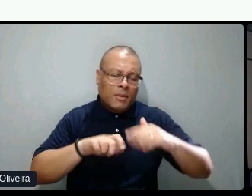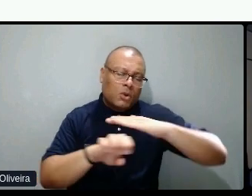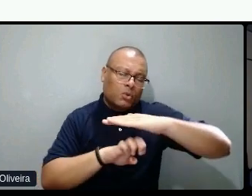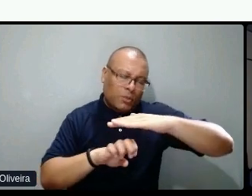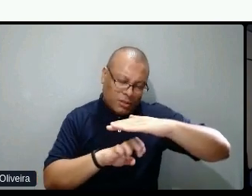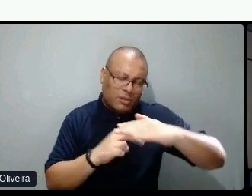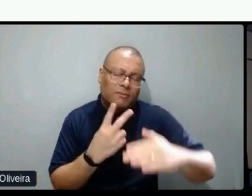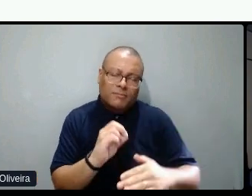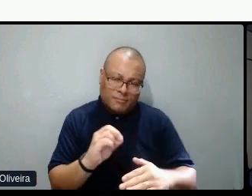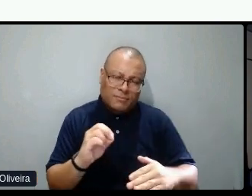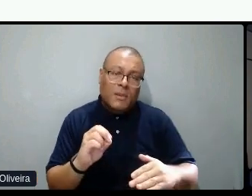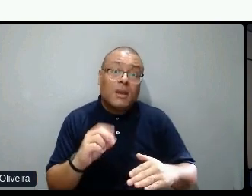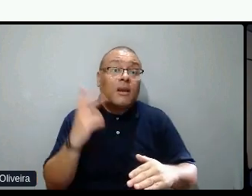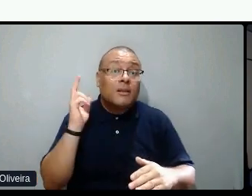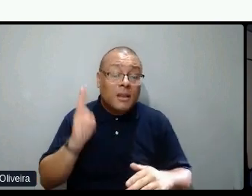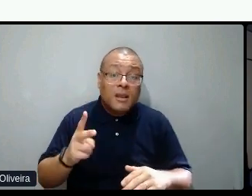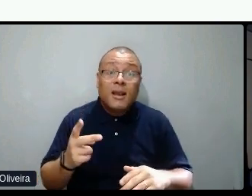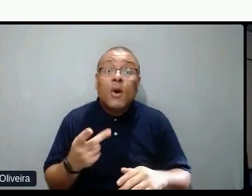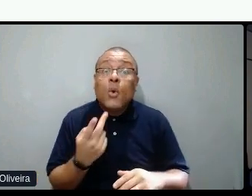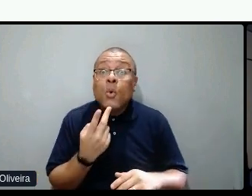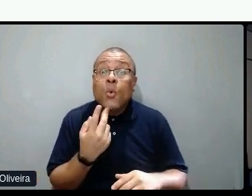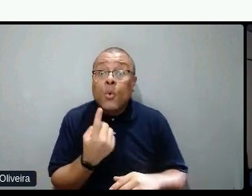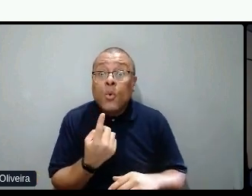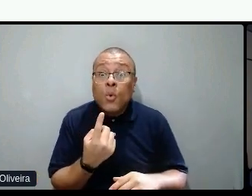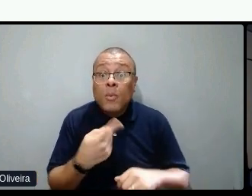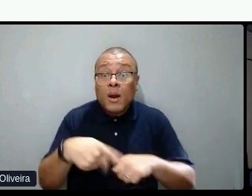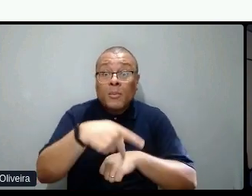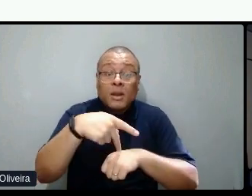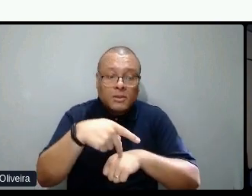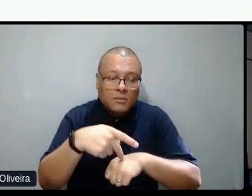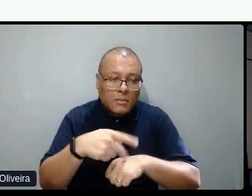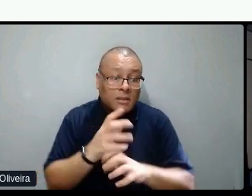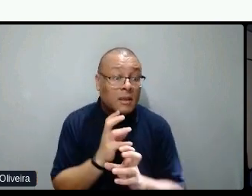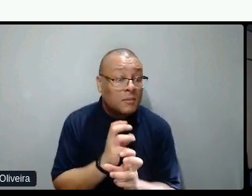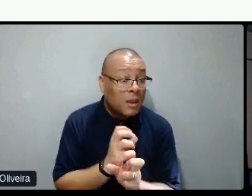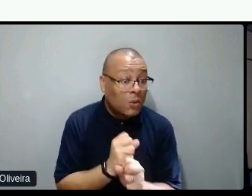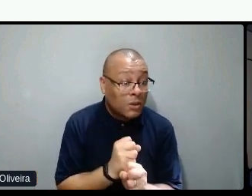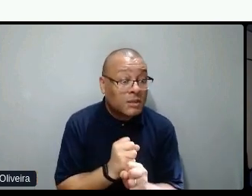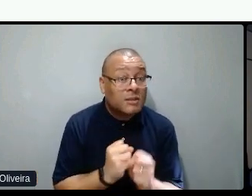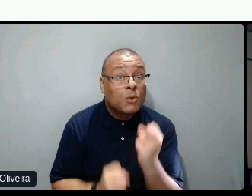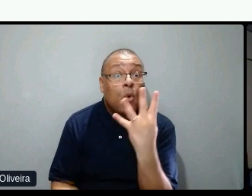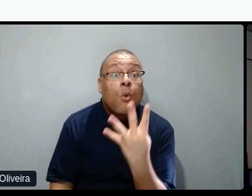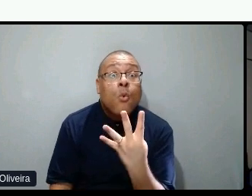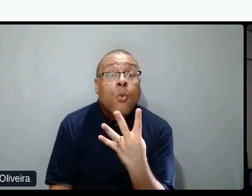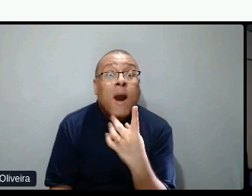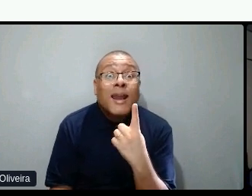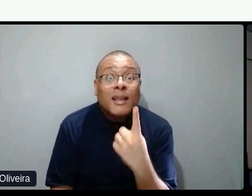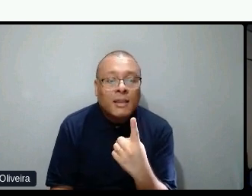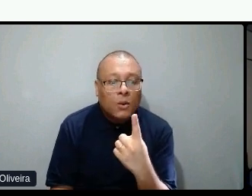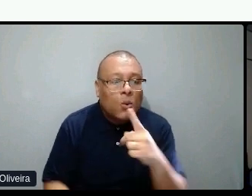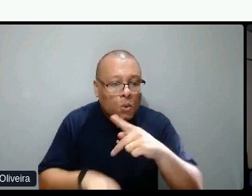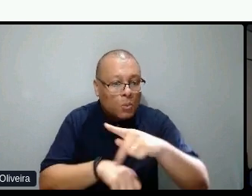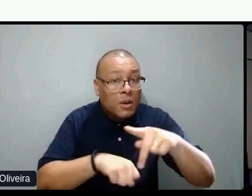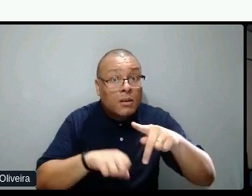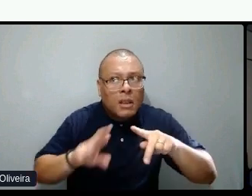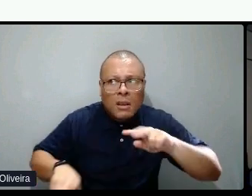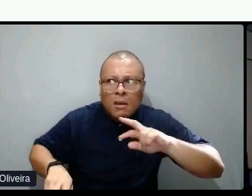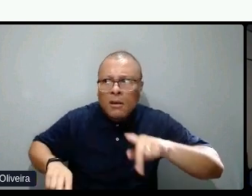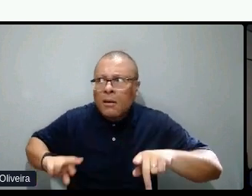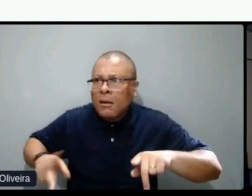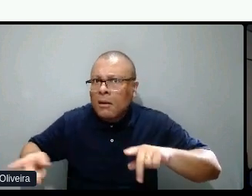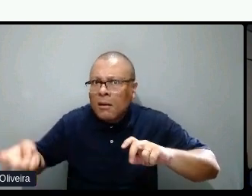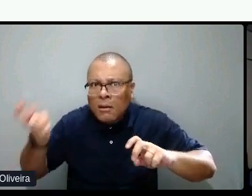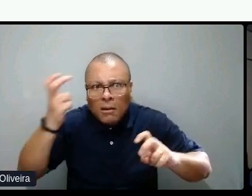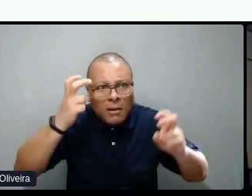have 41 nationalities, I think, last time I counted. We have very, very different cultures. And if we